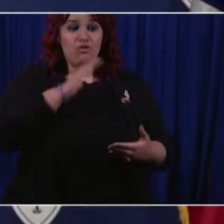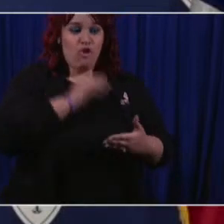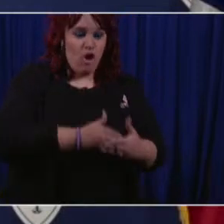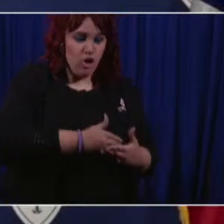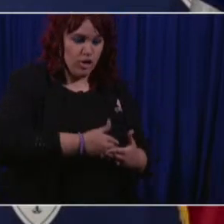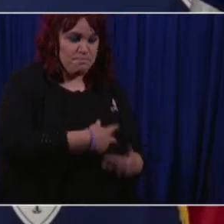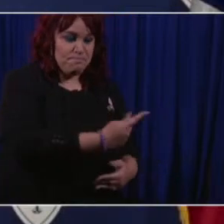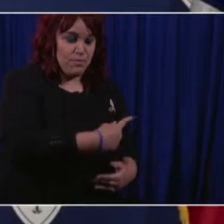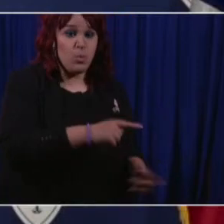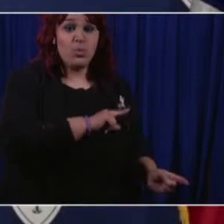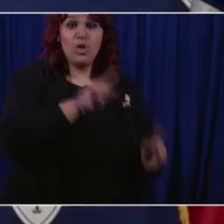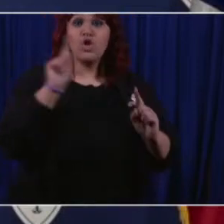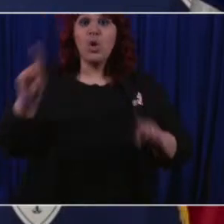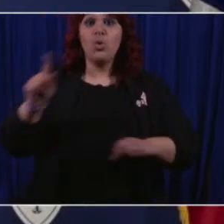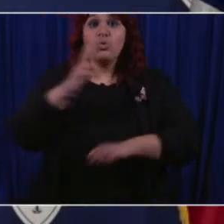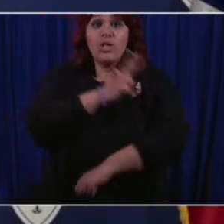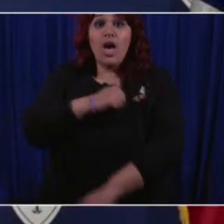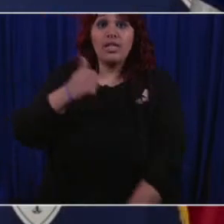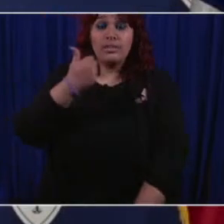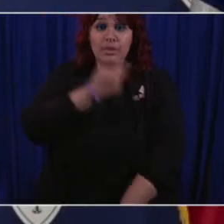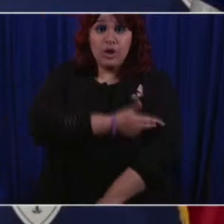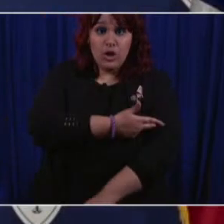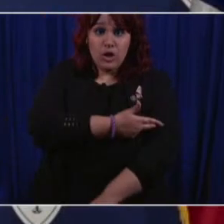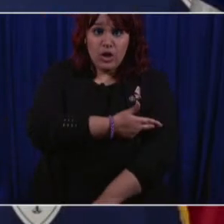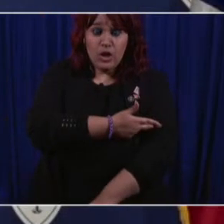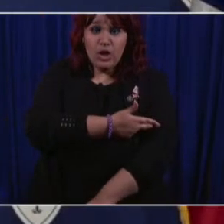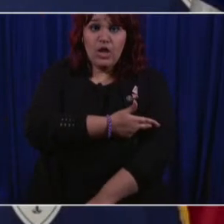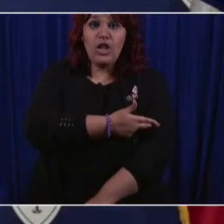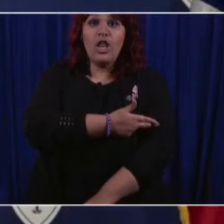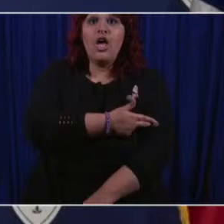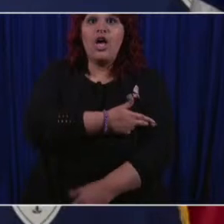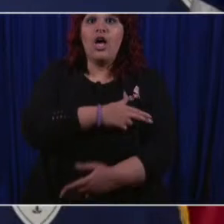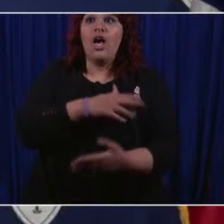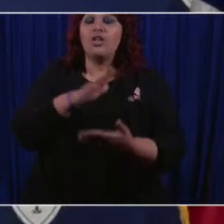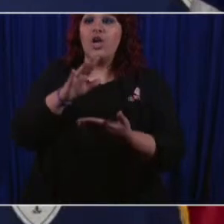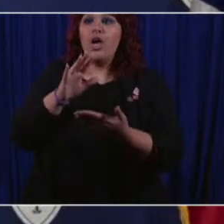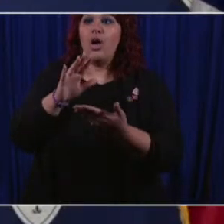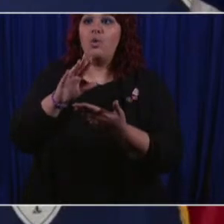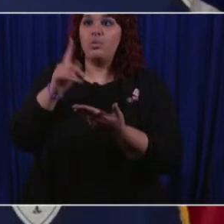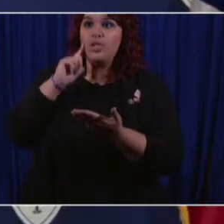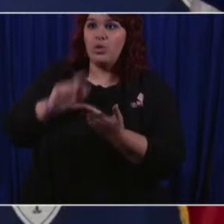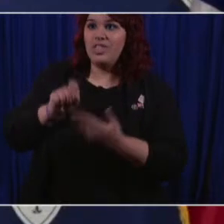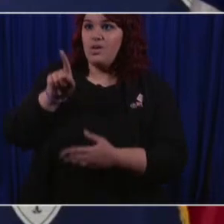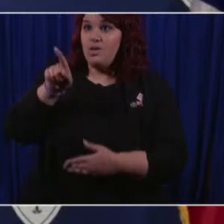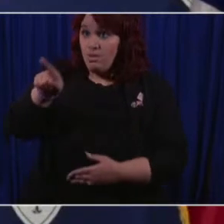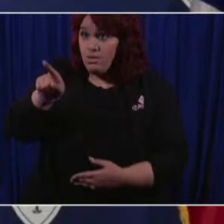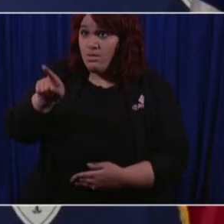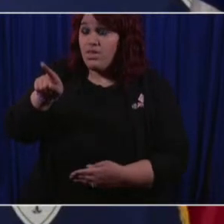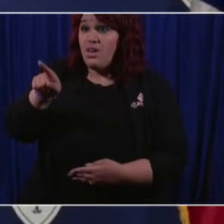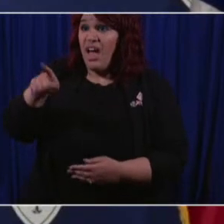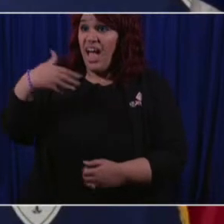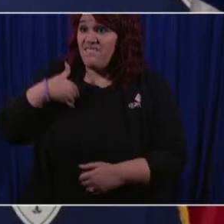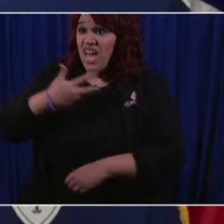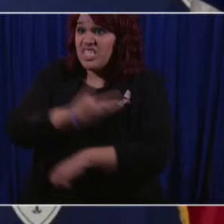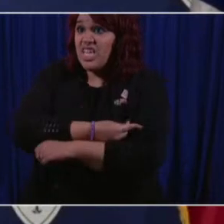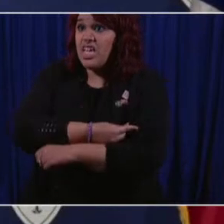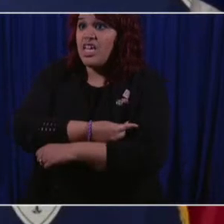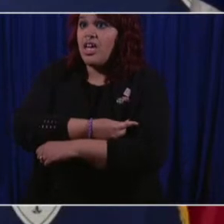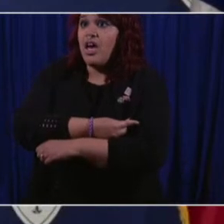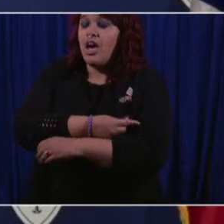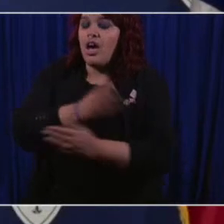we get some, we mark it on the calendar. We say, that's the day. That's when we're going to get out of this. We're going to have a little